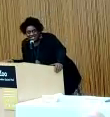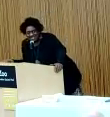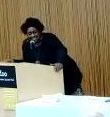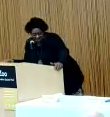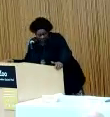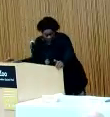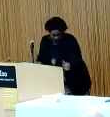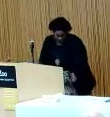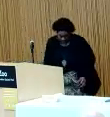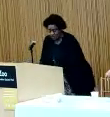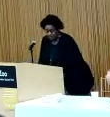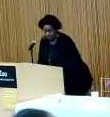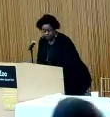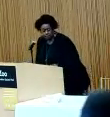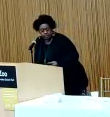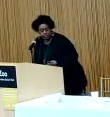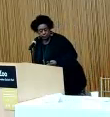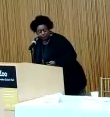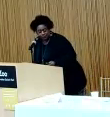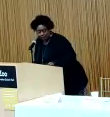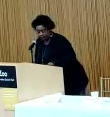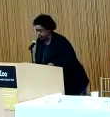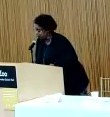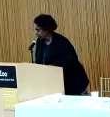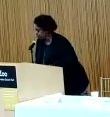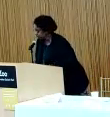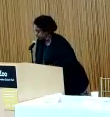minutes thank you so the breakers